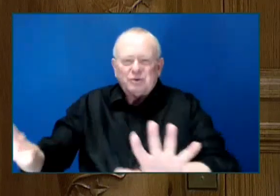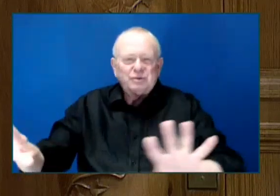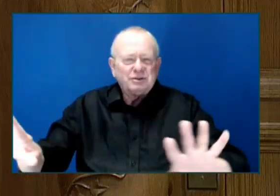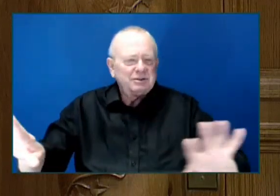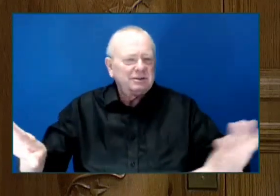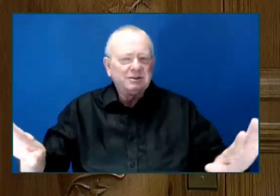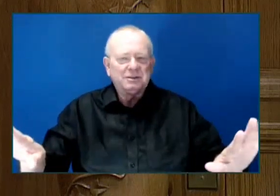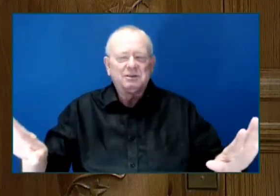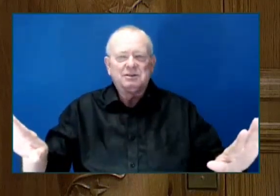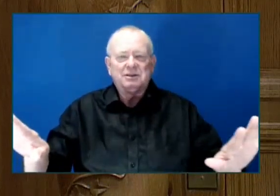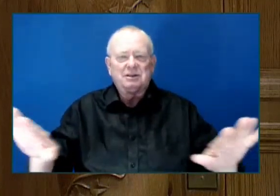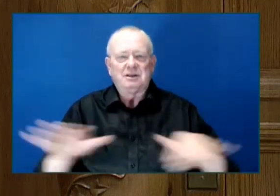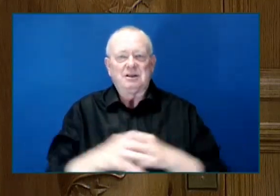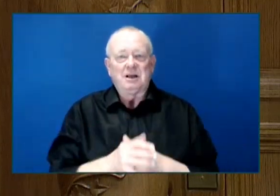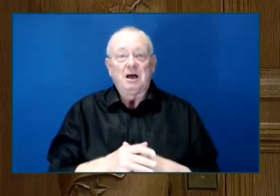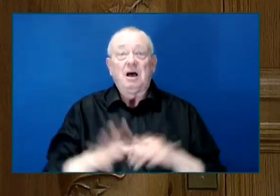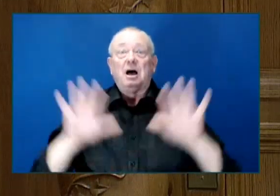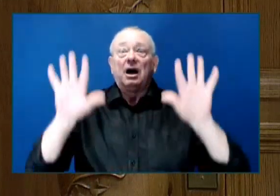Members.